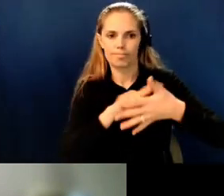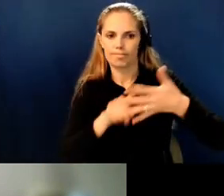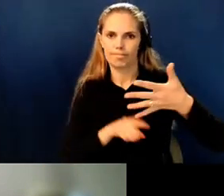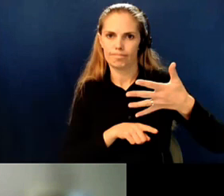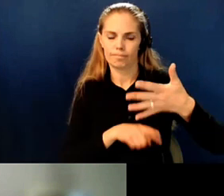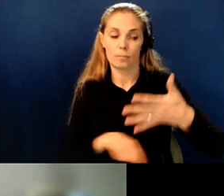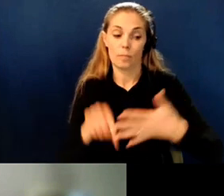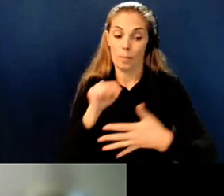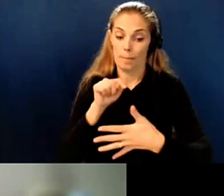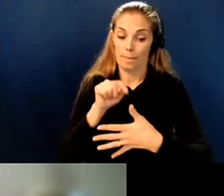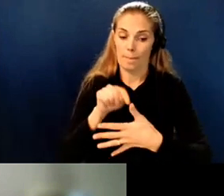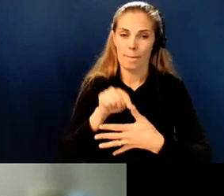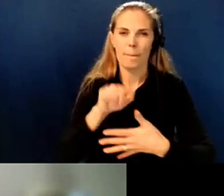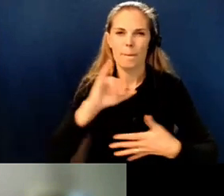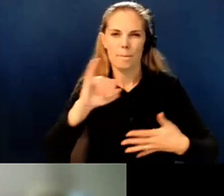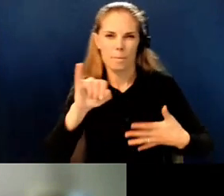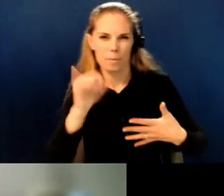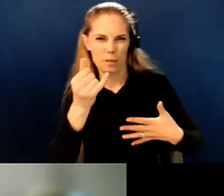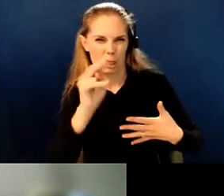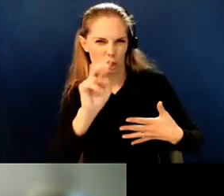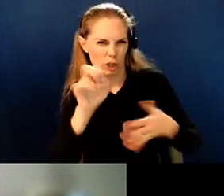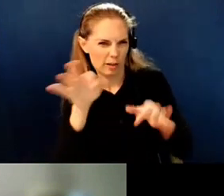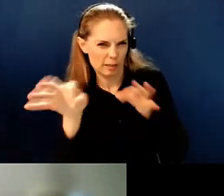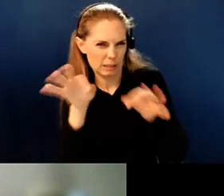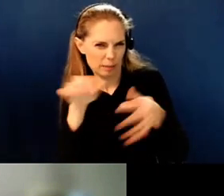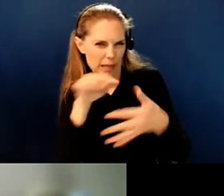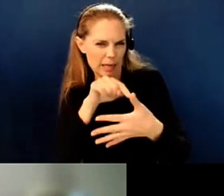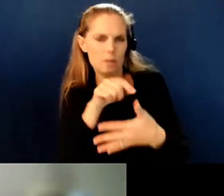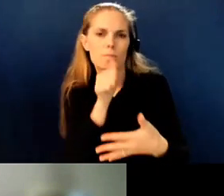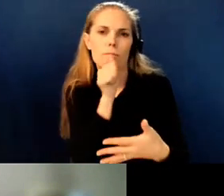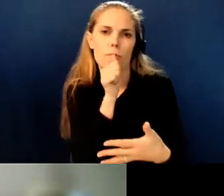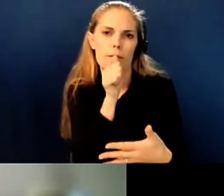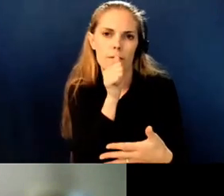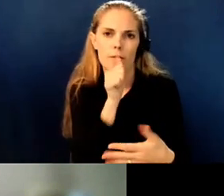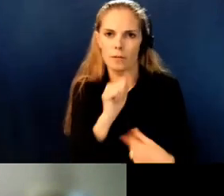privacy protection. You're not using a personal device. You're not using a device,